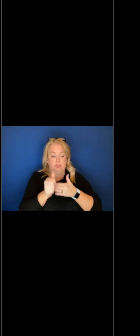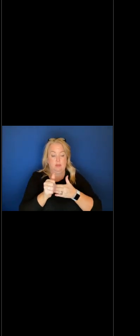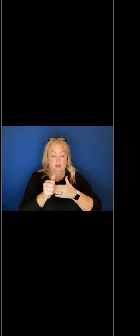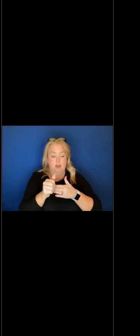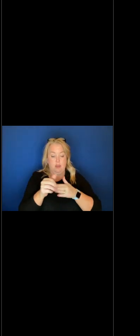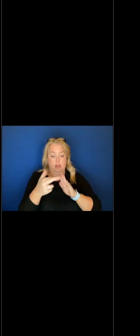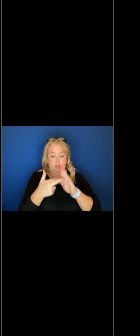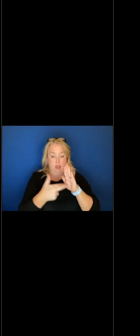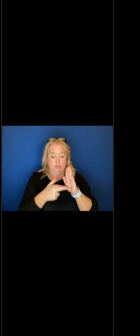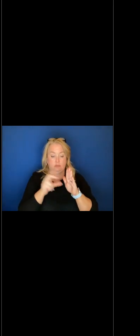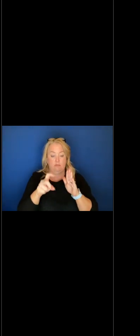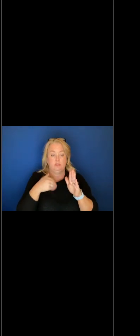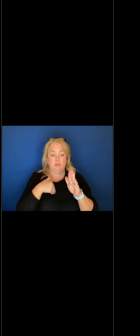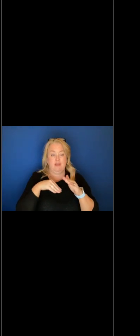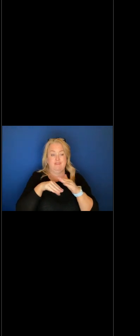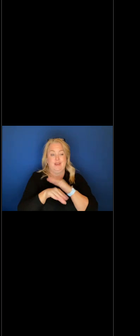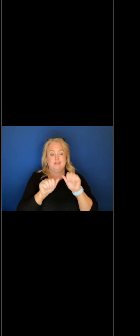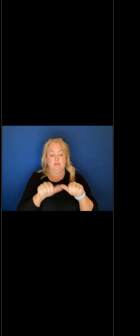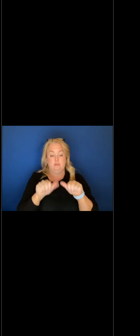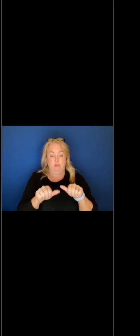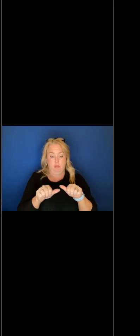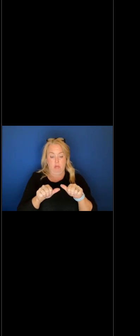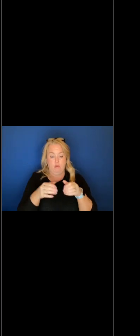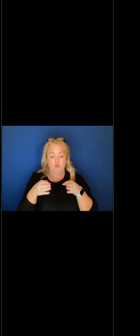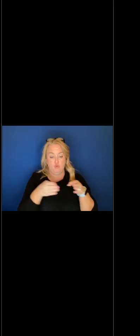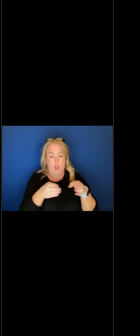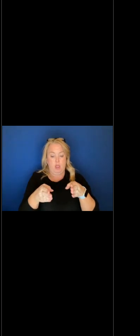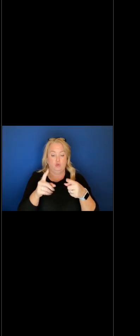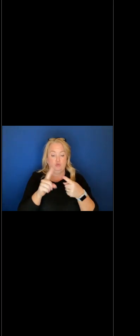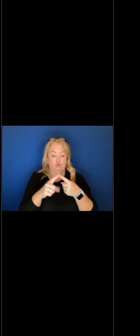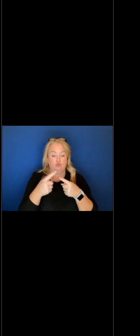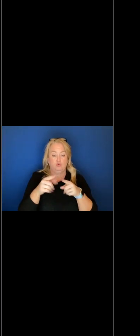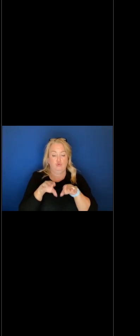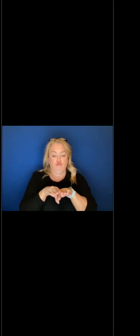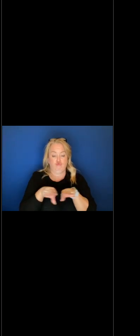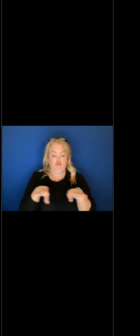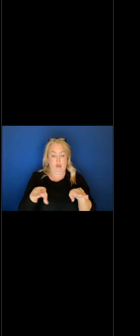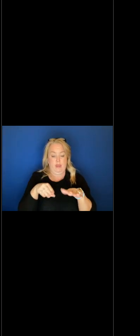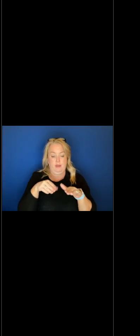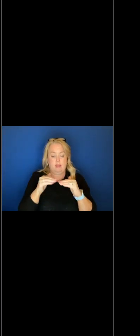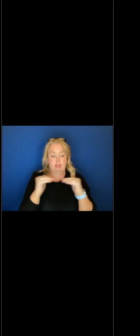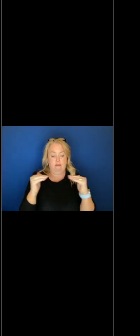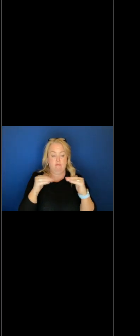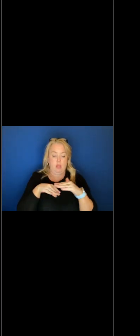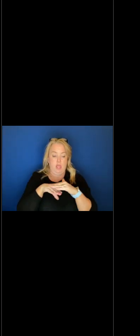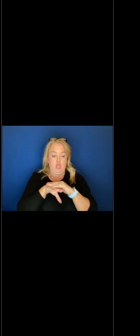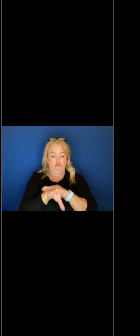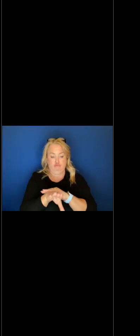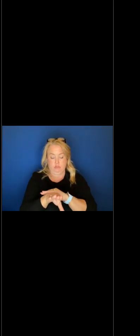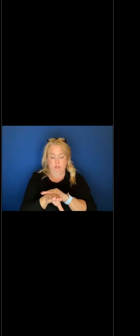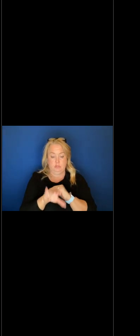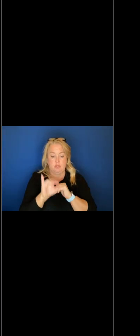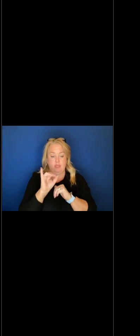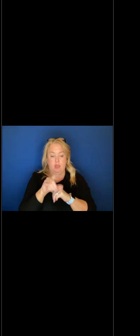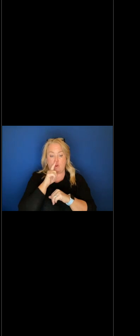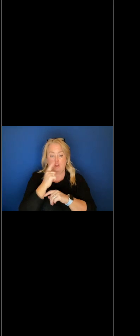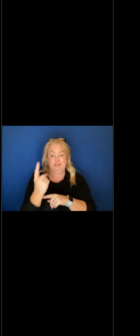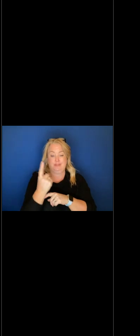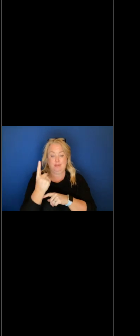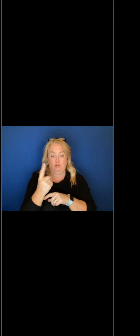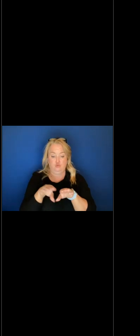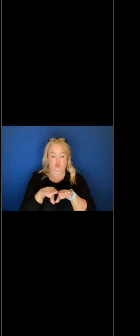would have to be an accessible route leading to grade level entrances serving the